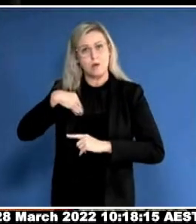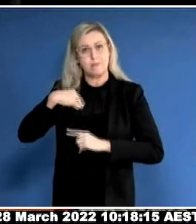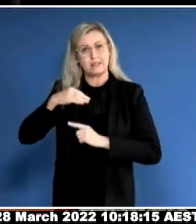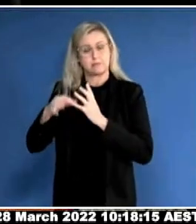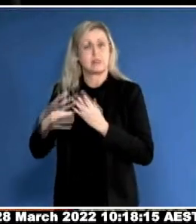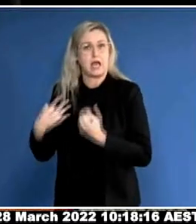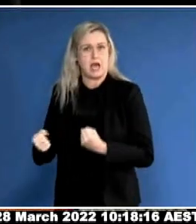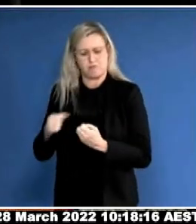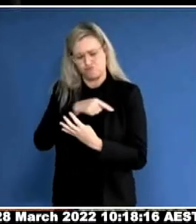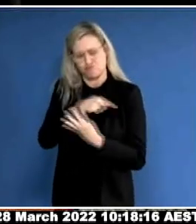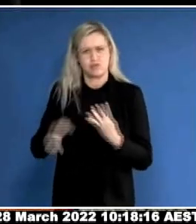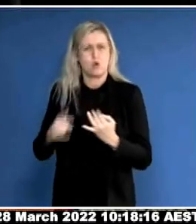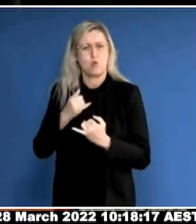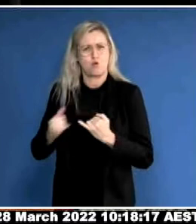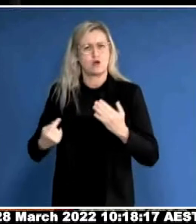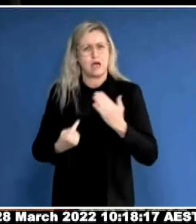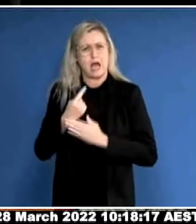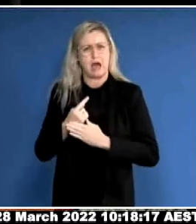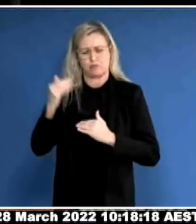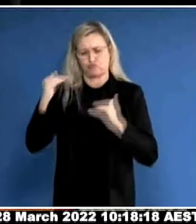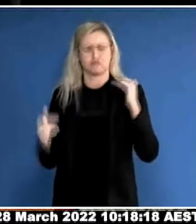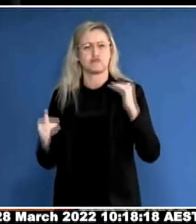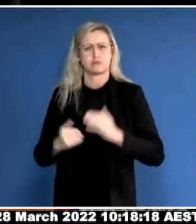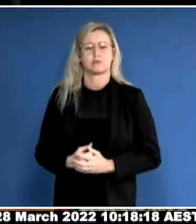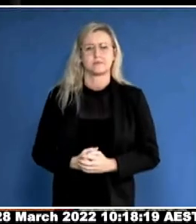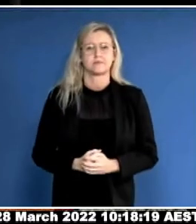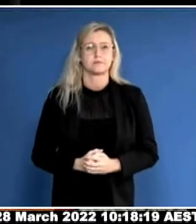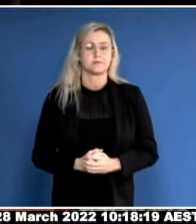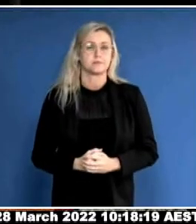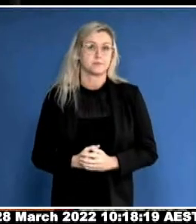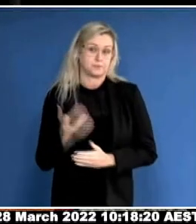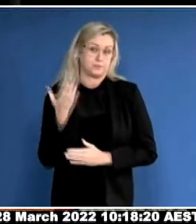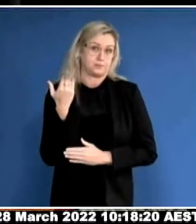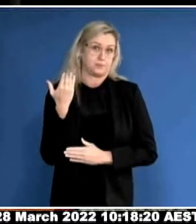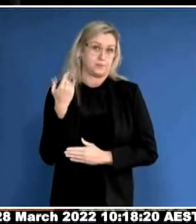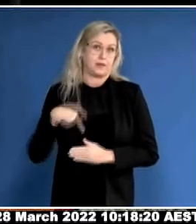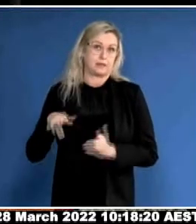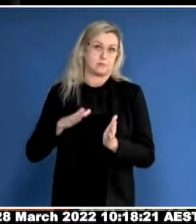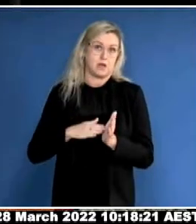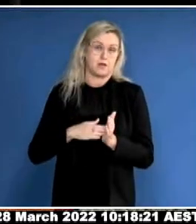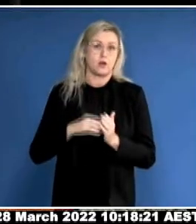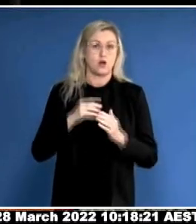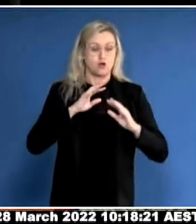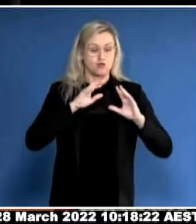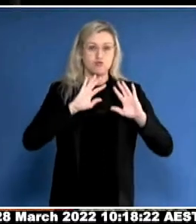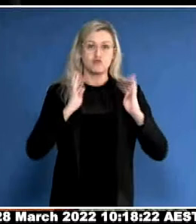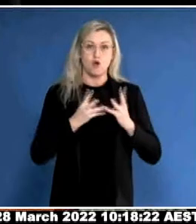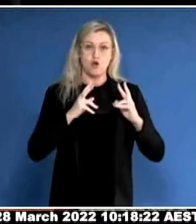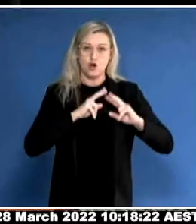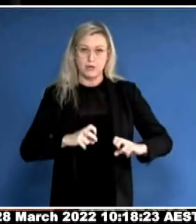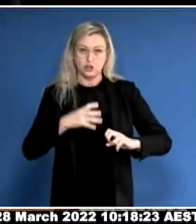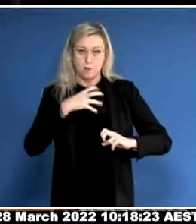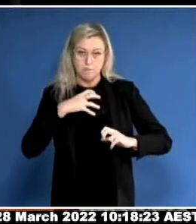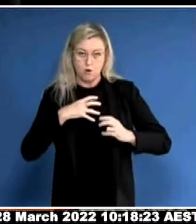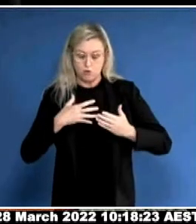Commissioners, early this month, the Royal Commission published its overview of responses to the Royal Commission's issues paper